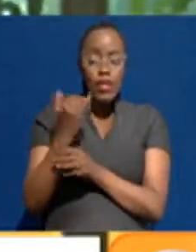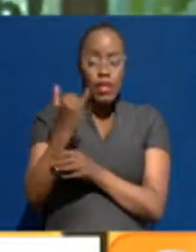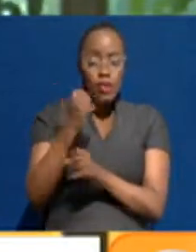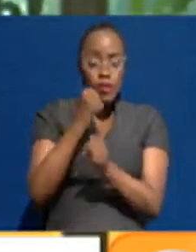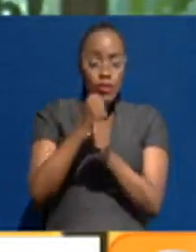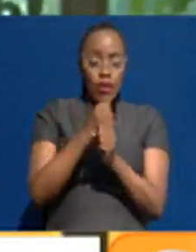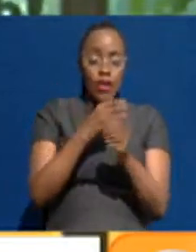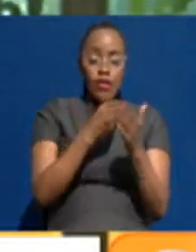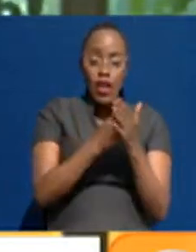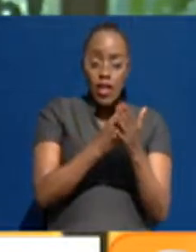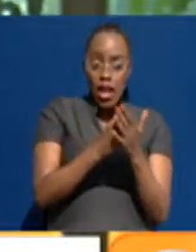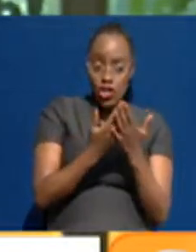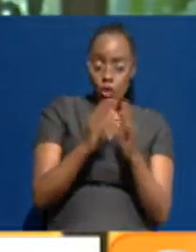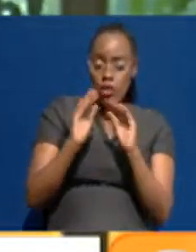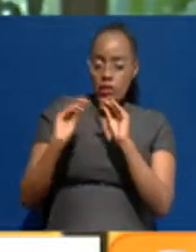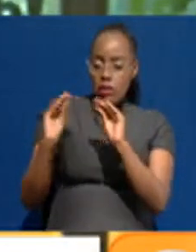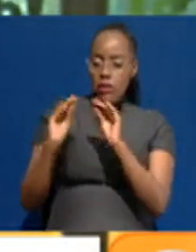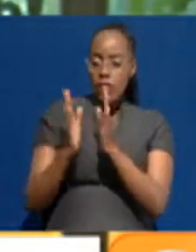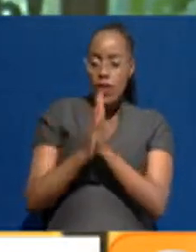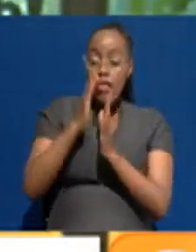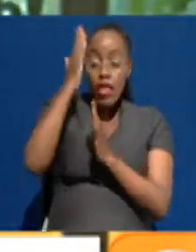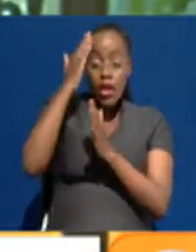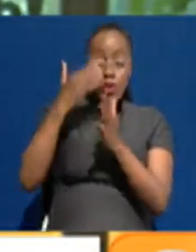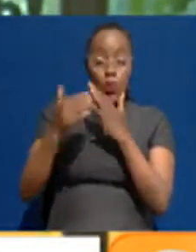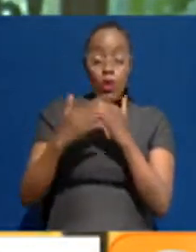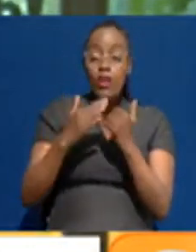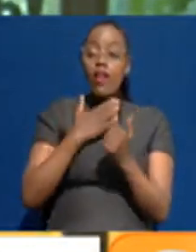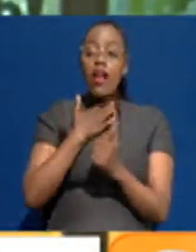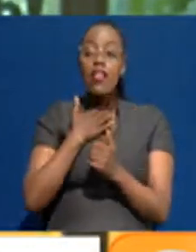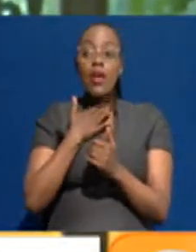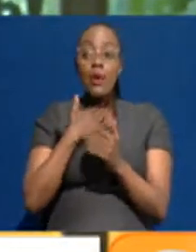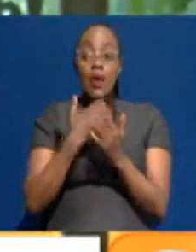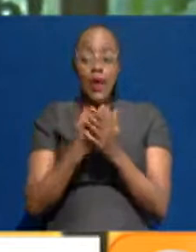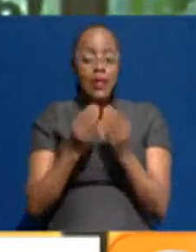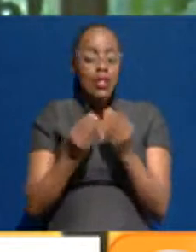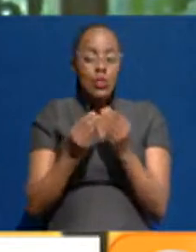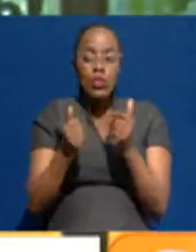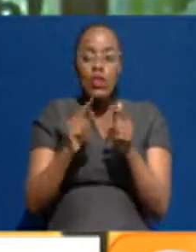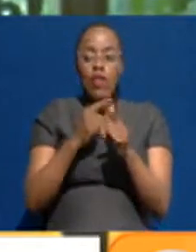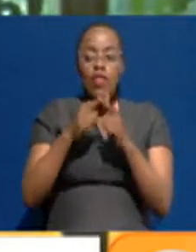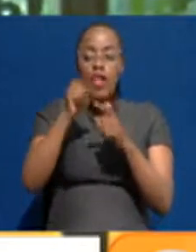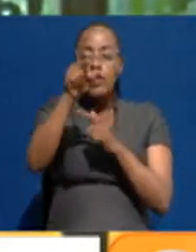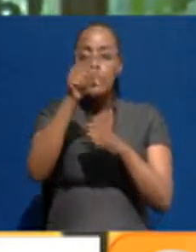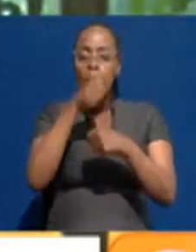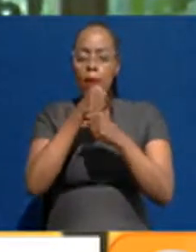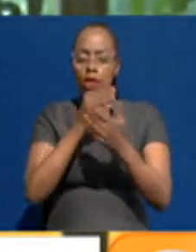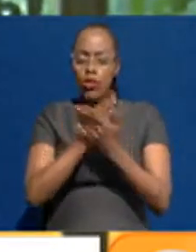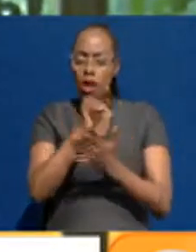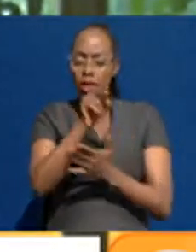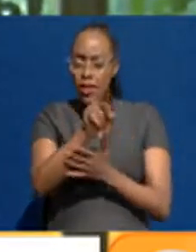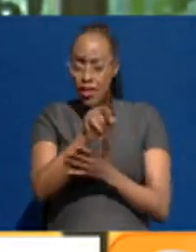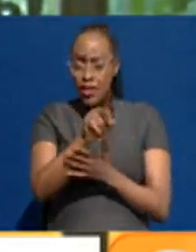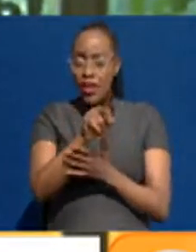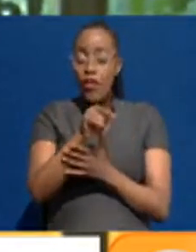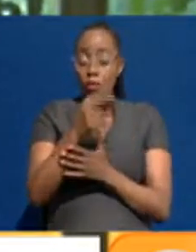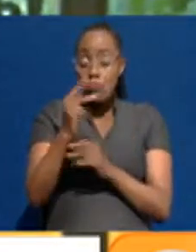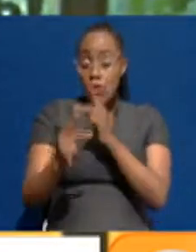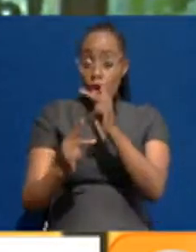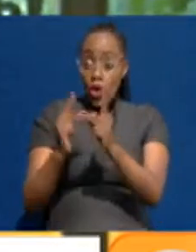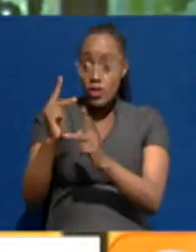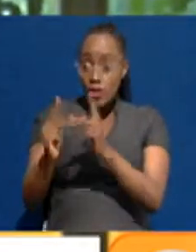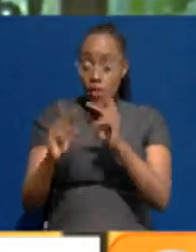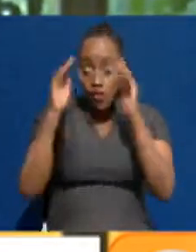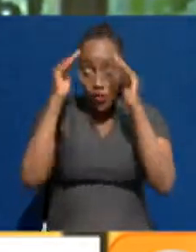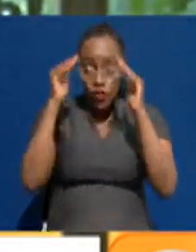done the financial literacy and they know what they want and then they come to Old Mutual, then how do you ensure that that onboarding process